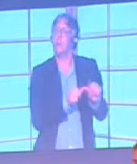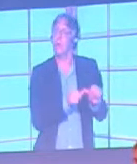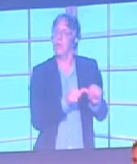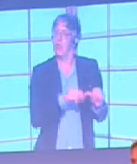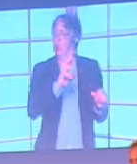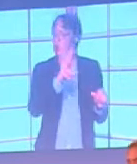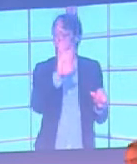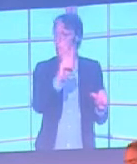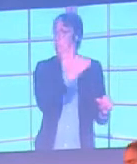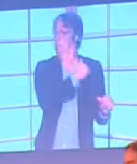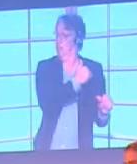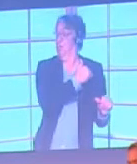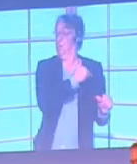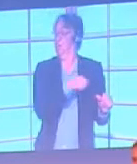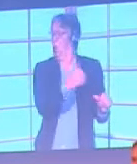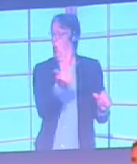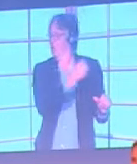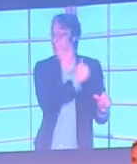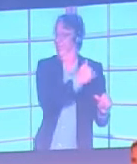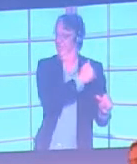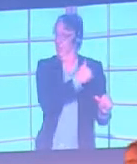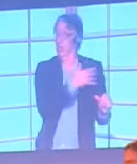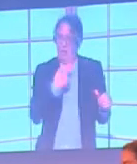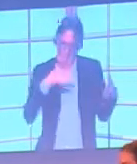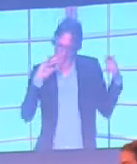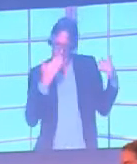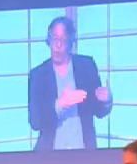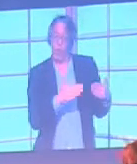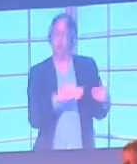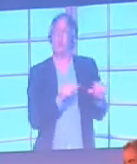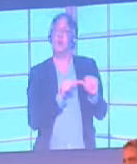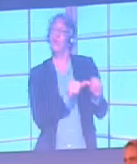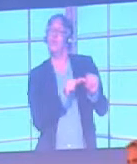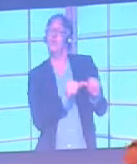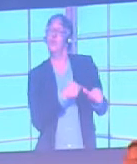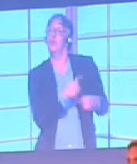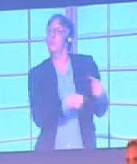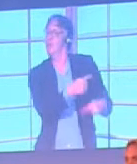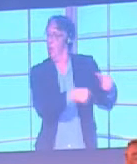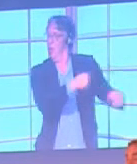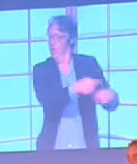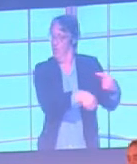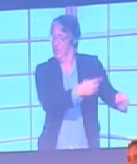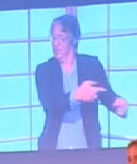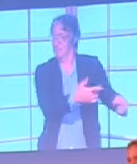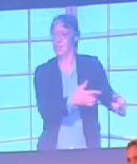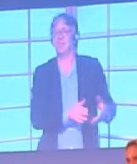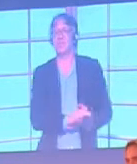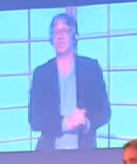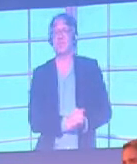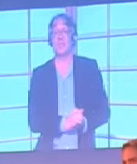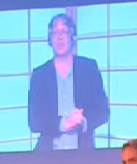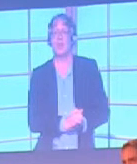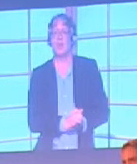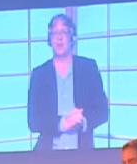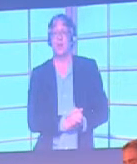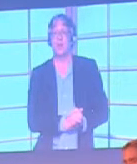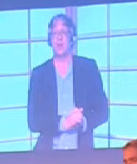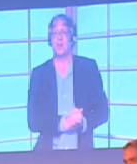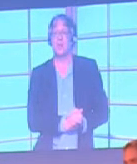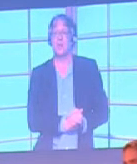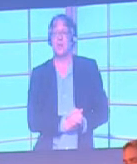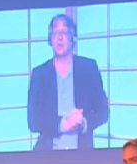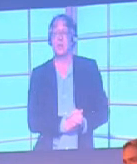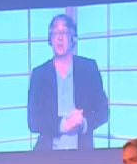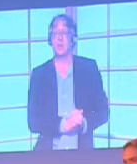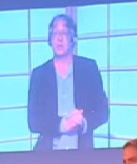pushed by everybody. So I try as much as possible, because then I report to the CEO. So that also gives floor to